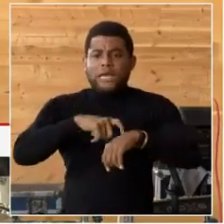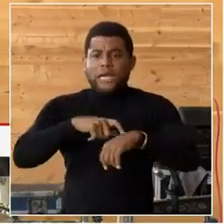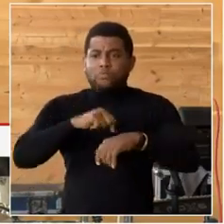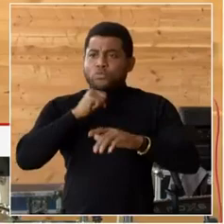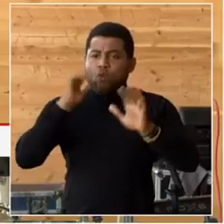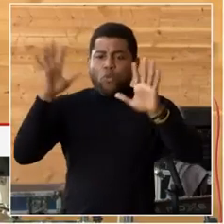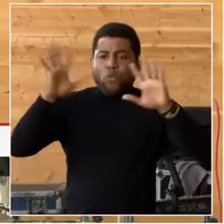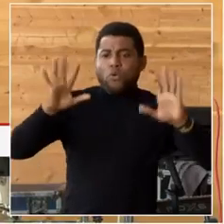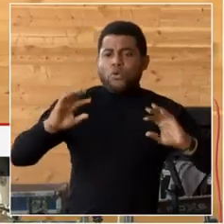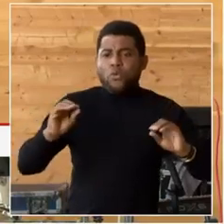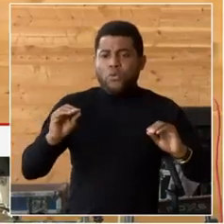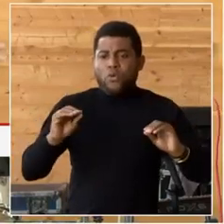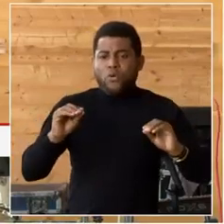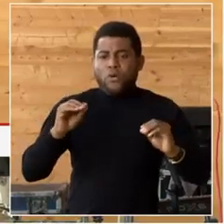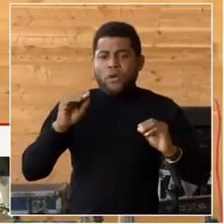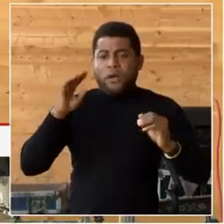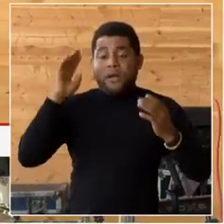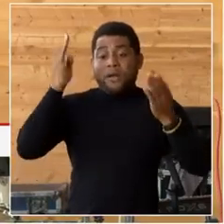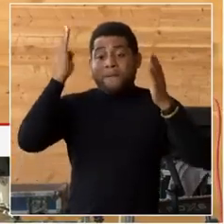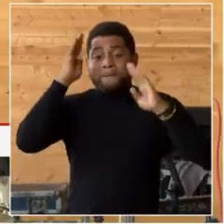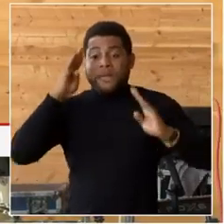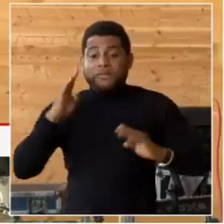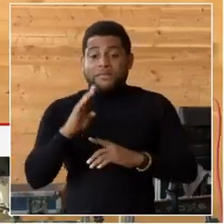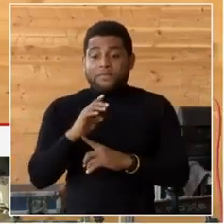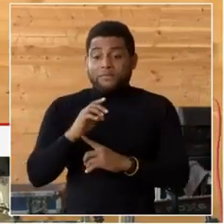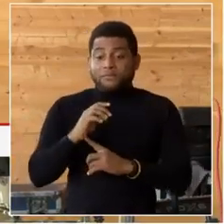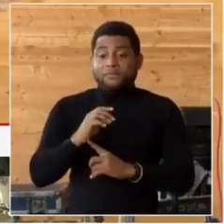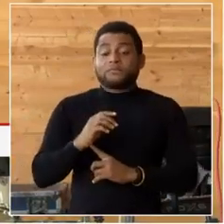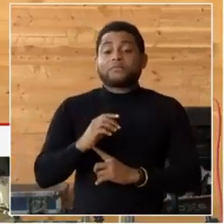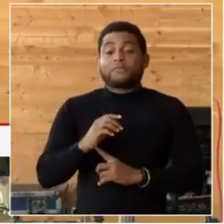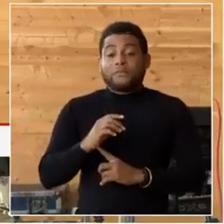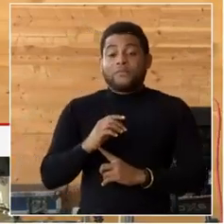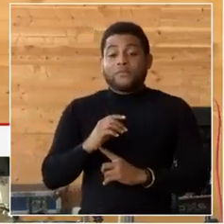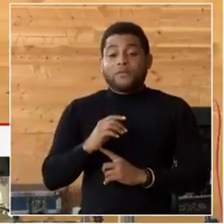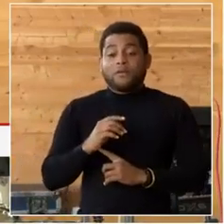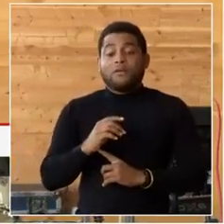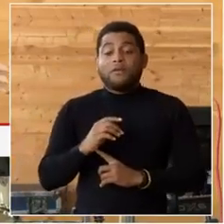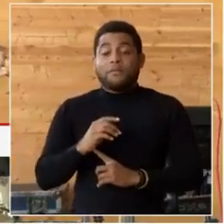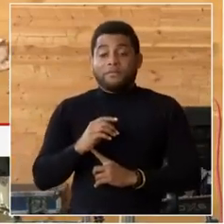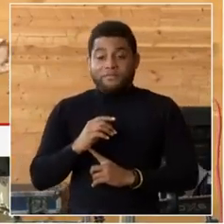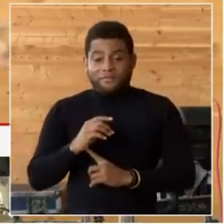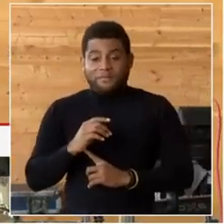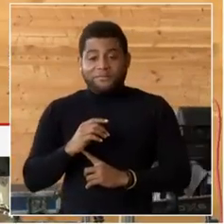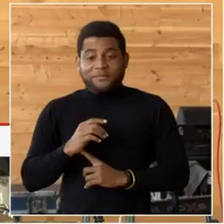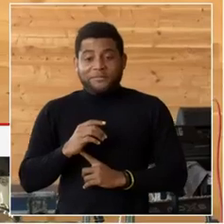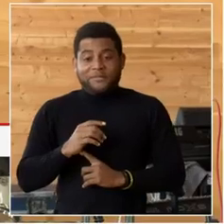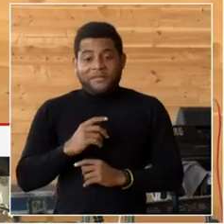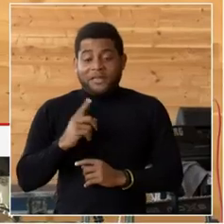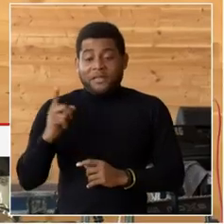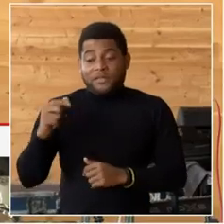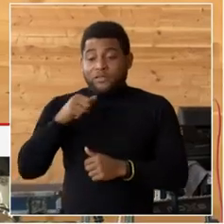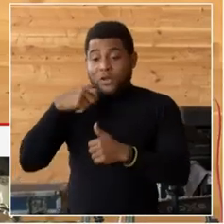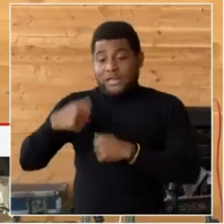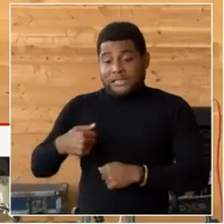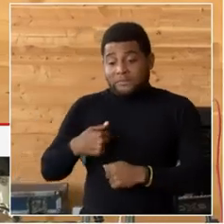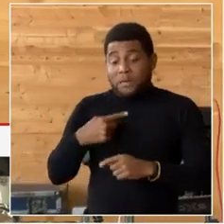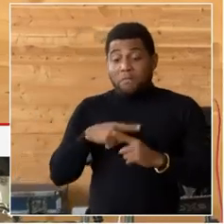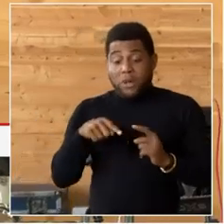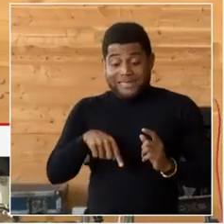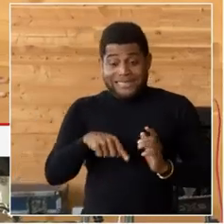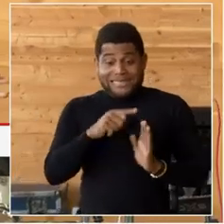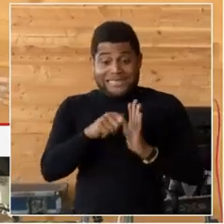Beyonce, right? And she said, she didn't actually text me, but she said that this season she wanted